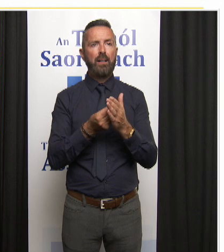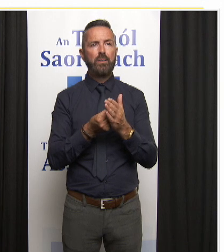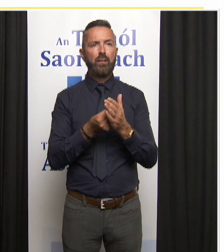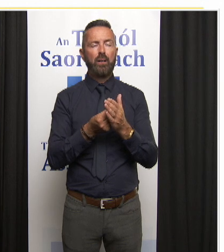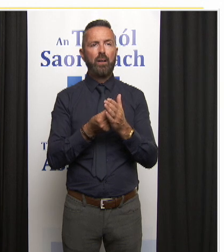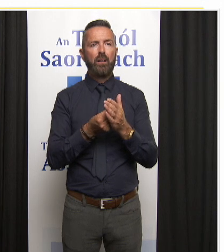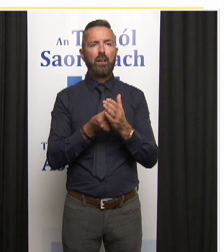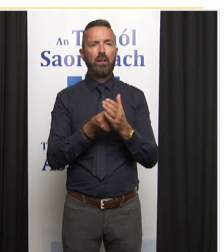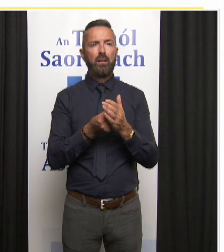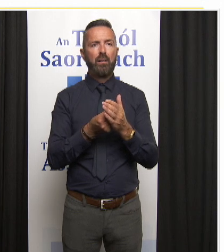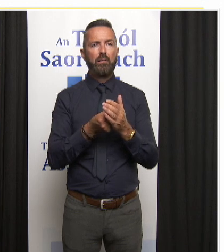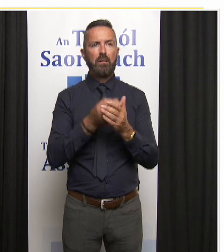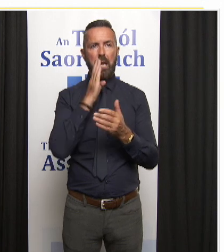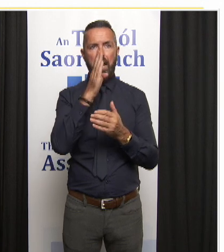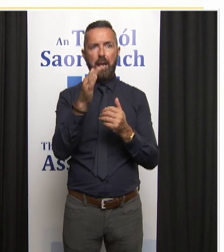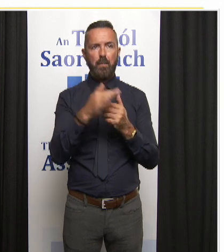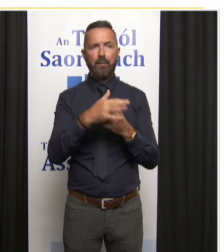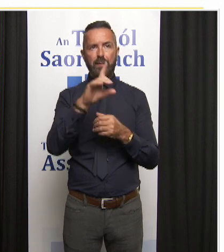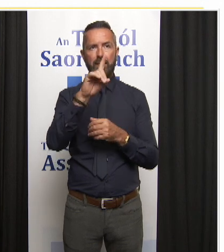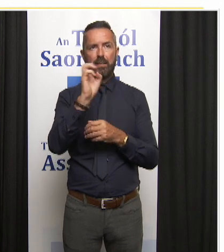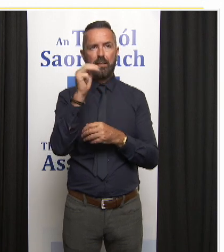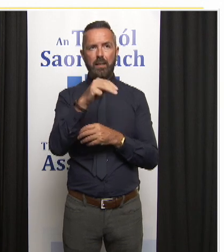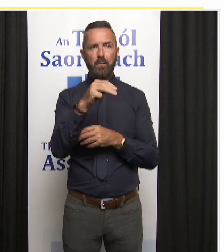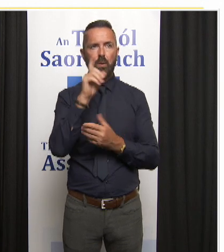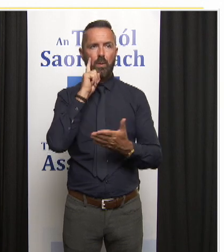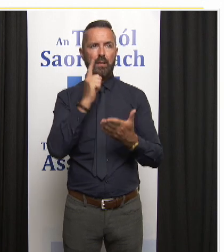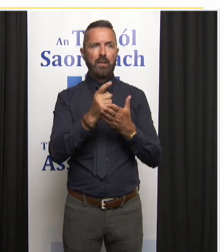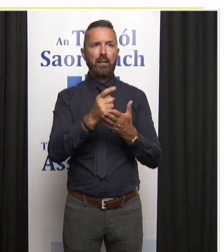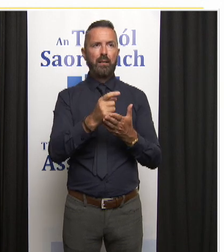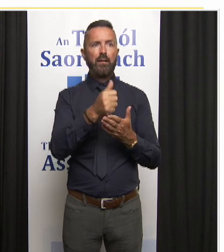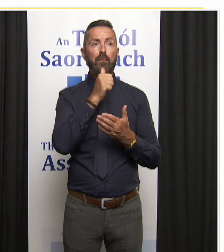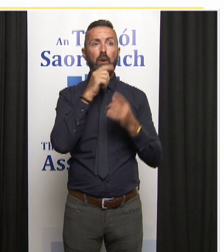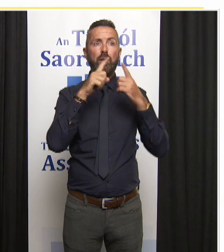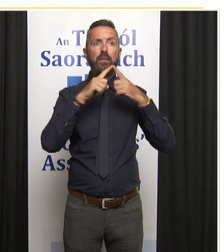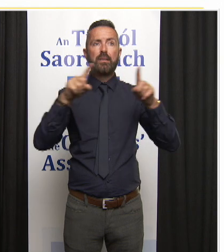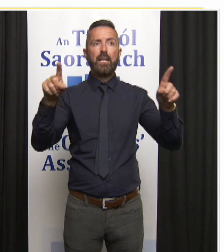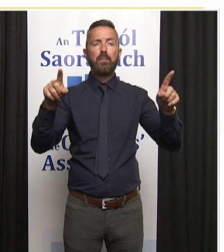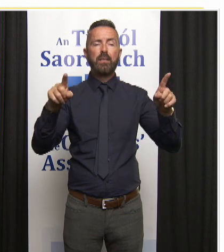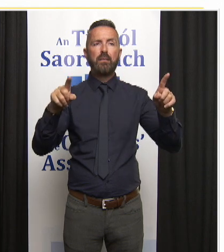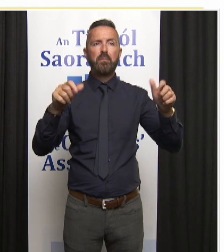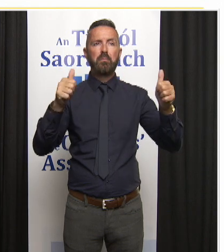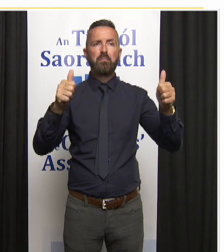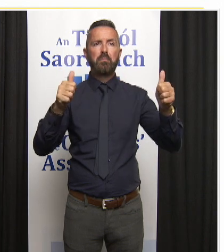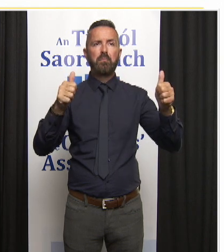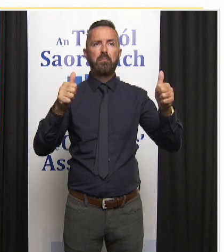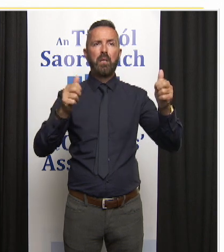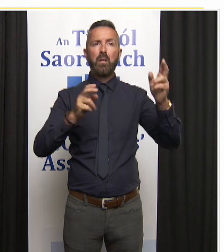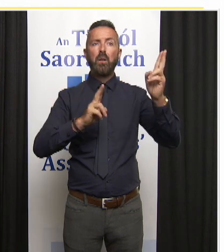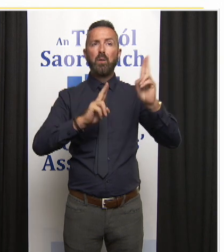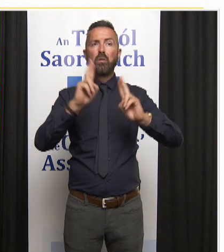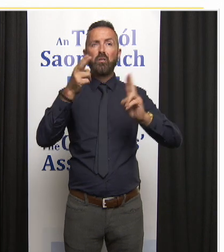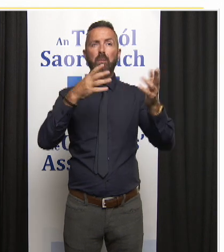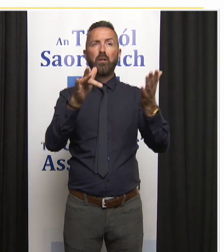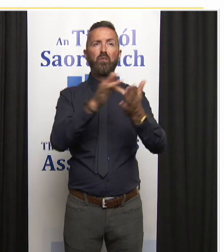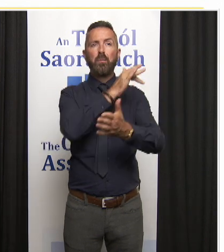DEM, we decided that the first section there, first statement there, should be removed,